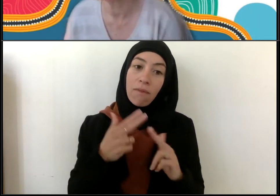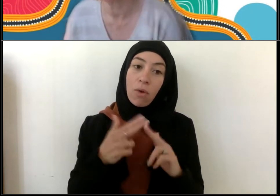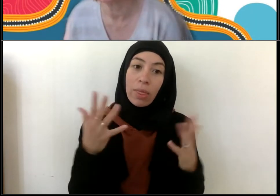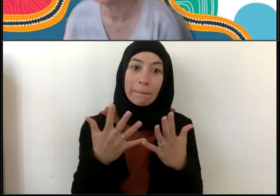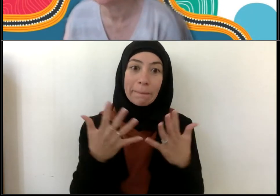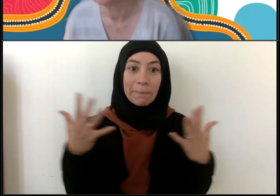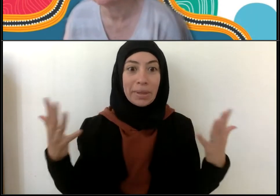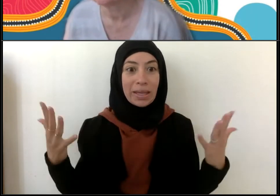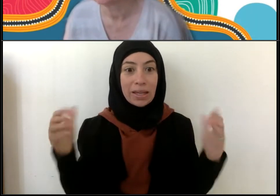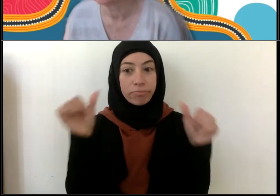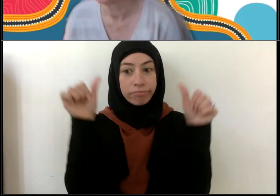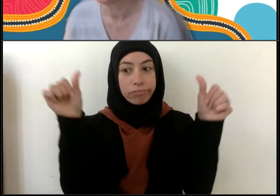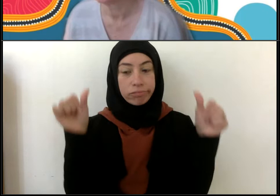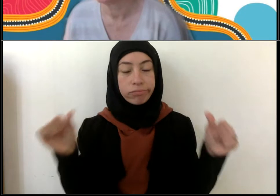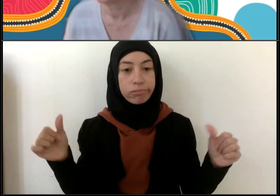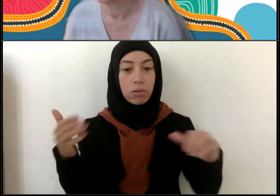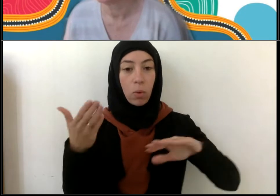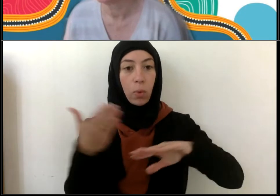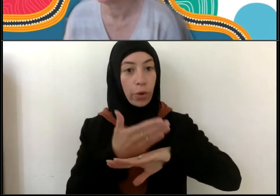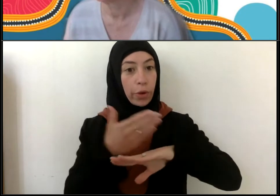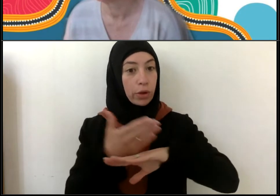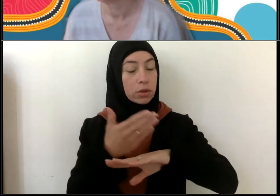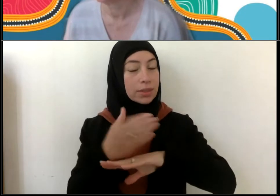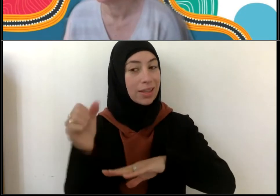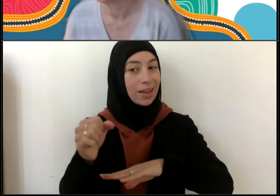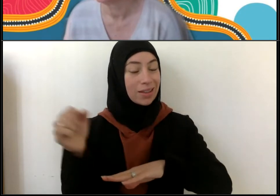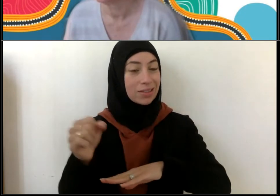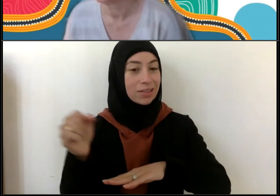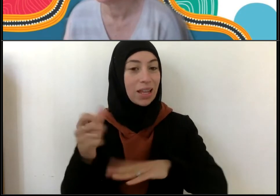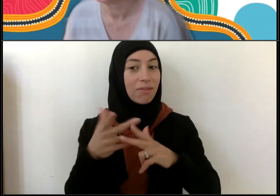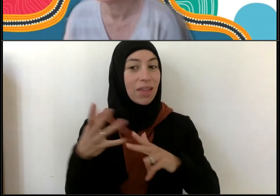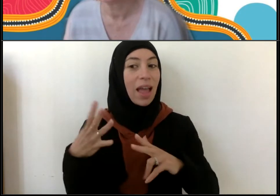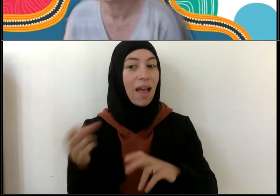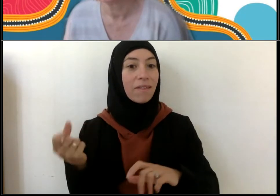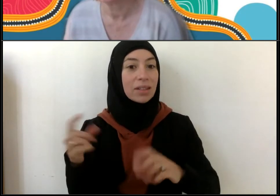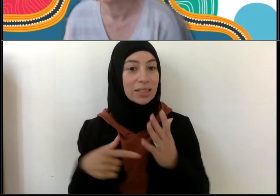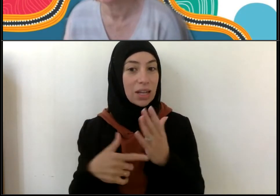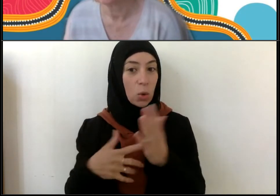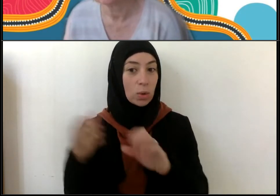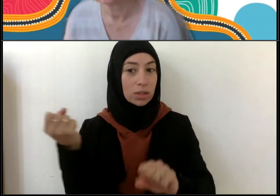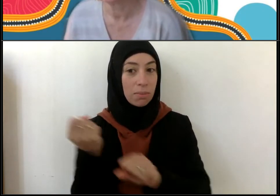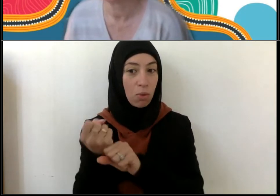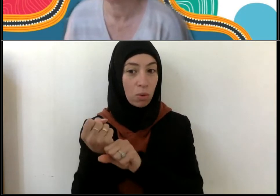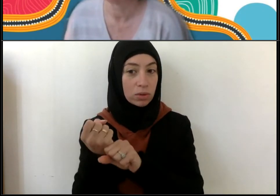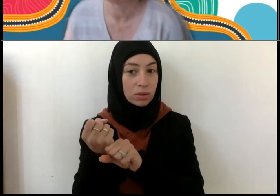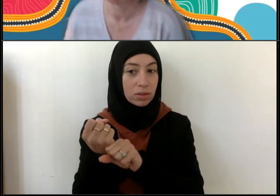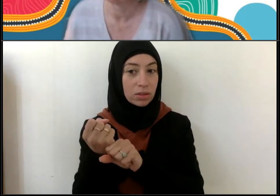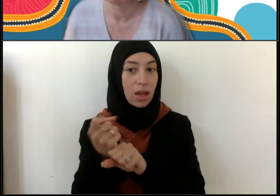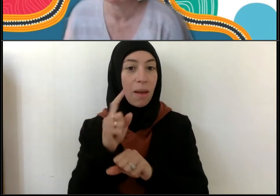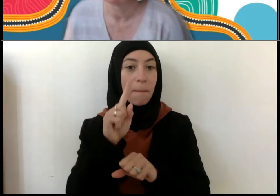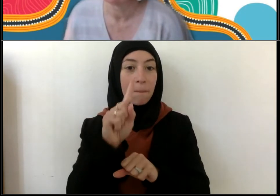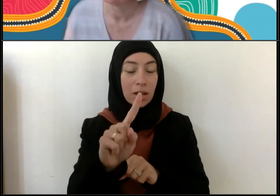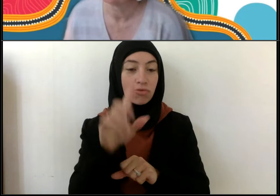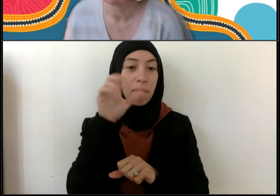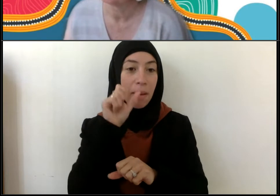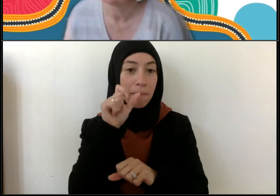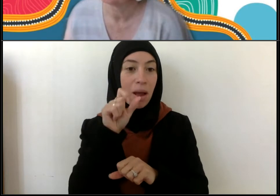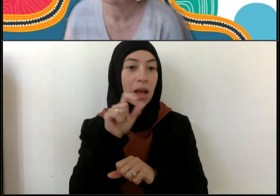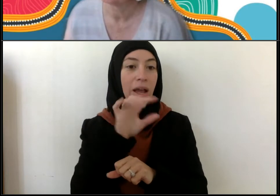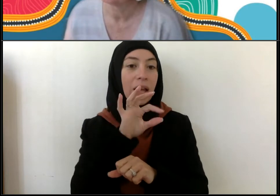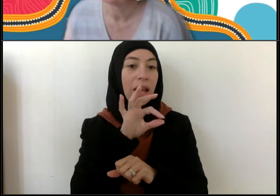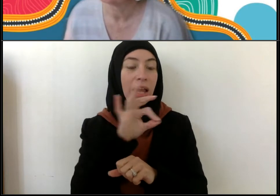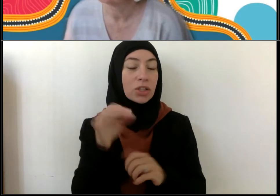bigger works that the artists have this technical support. They do not need to have it at expression of interest stage.